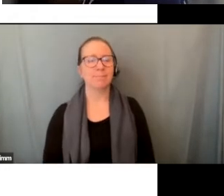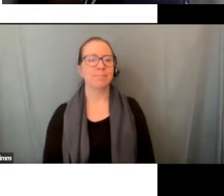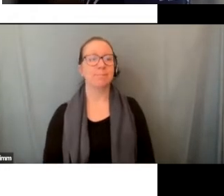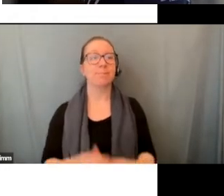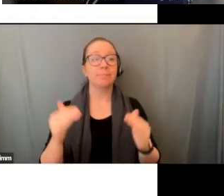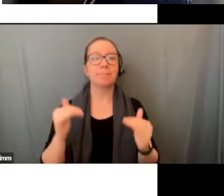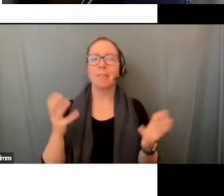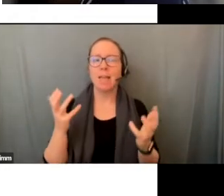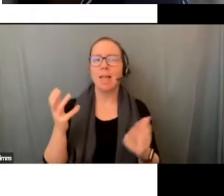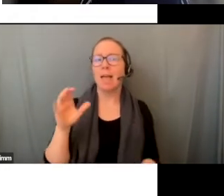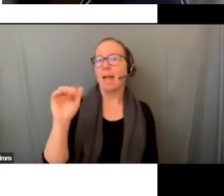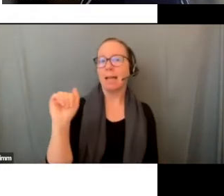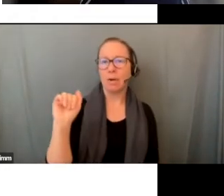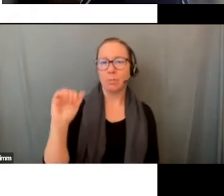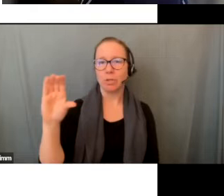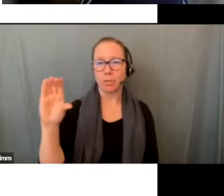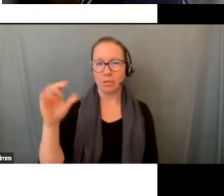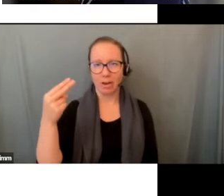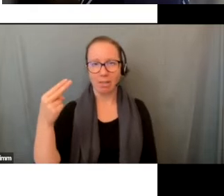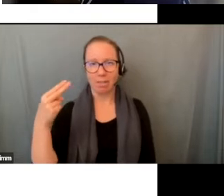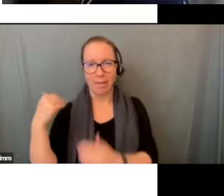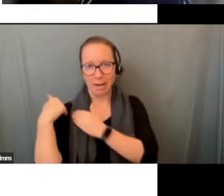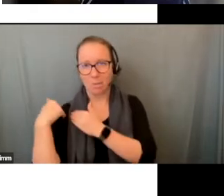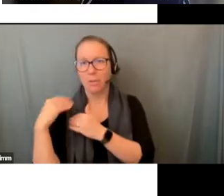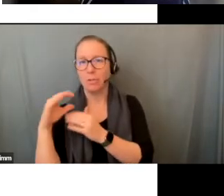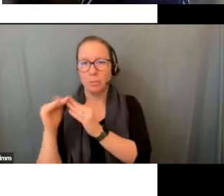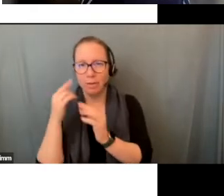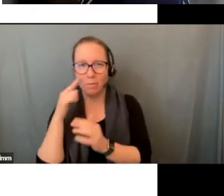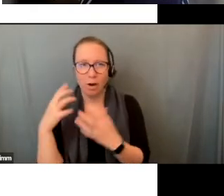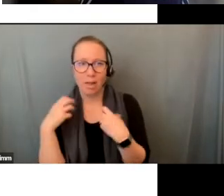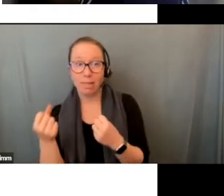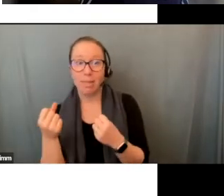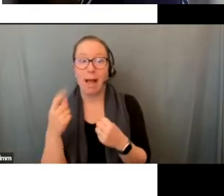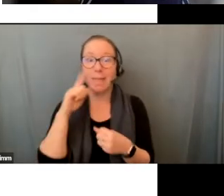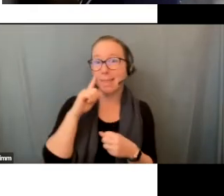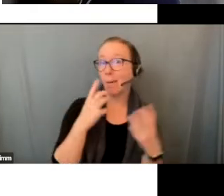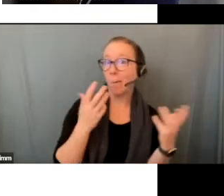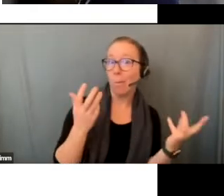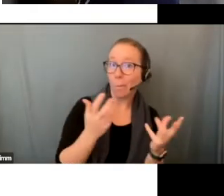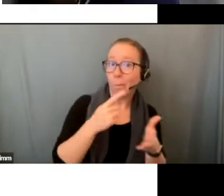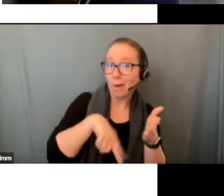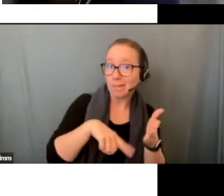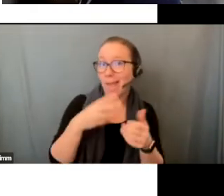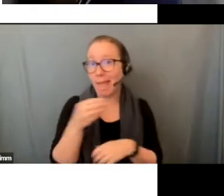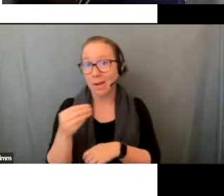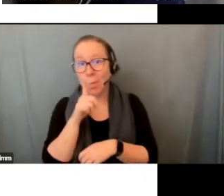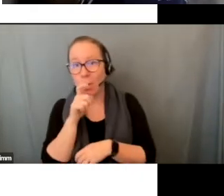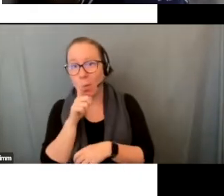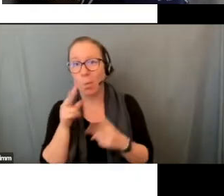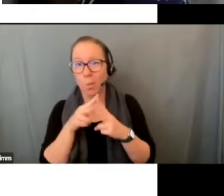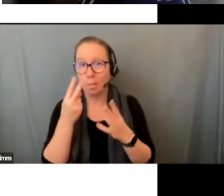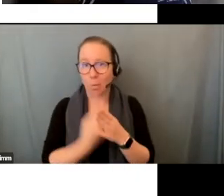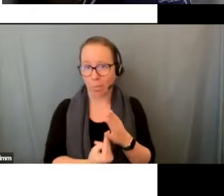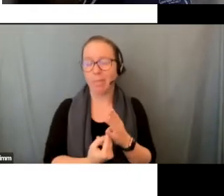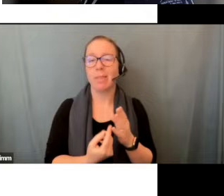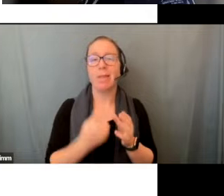So what is an accountable community for health? It's both a what and I think a who as well. It is a model